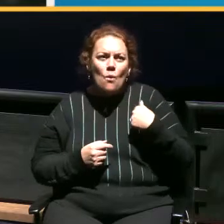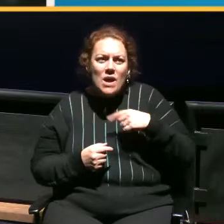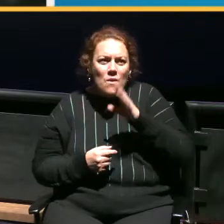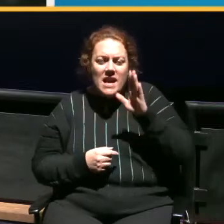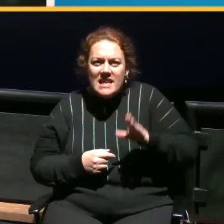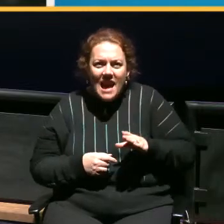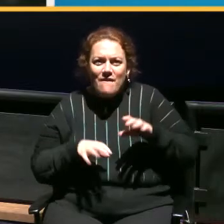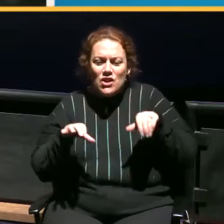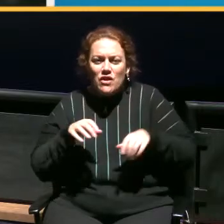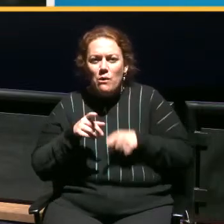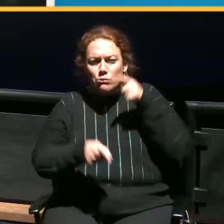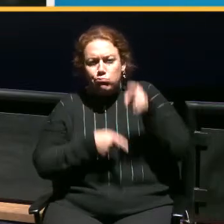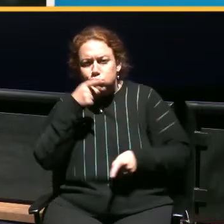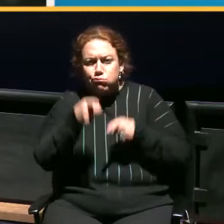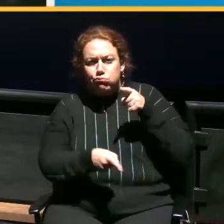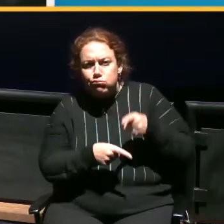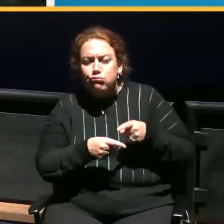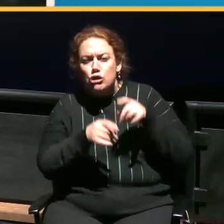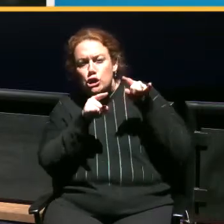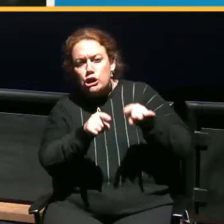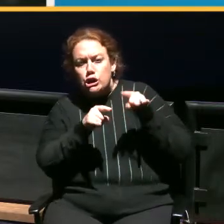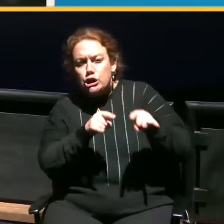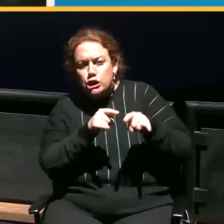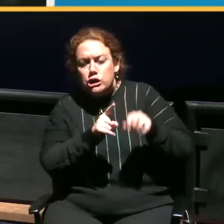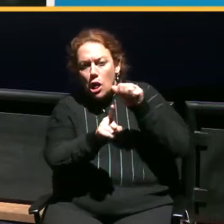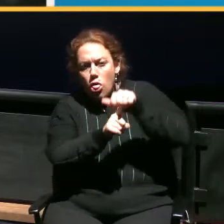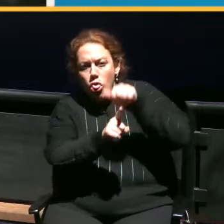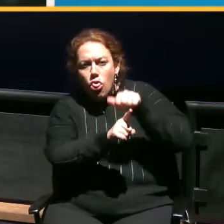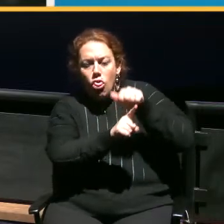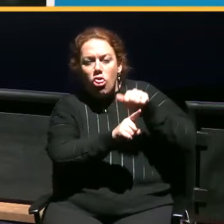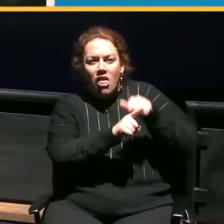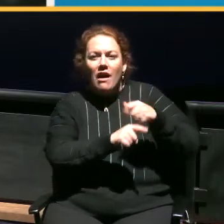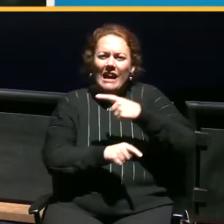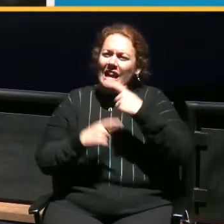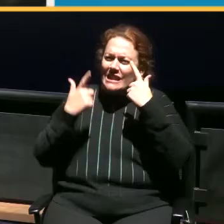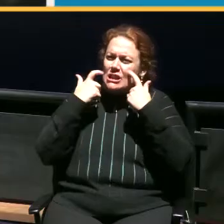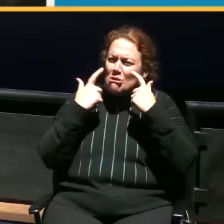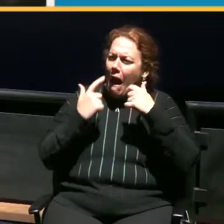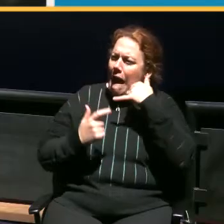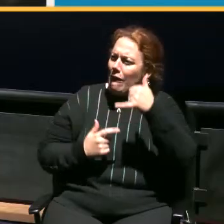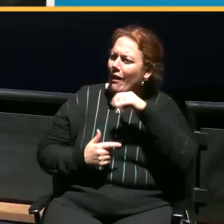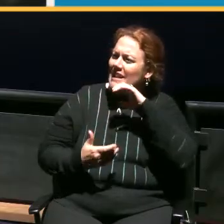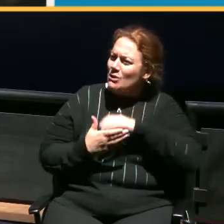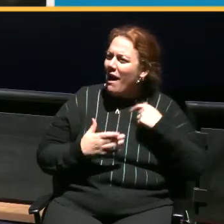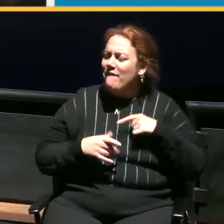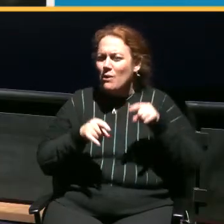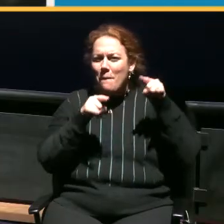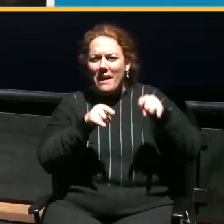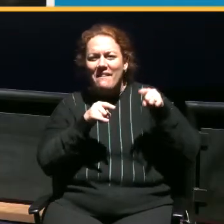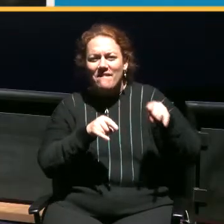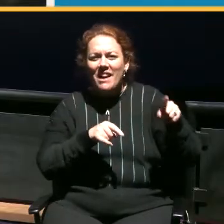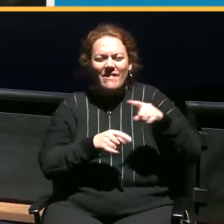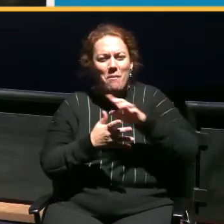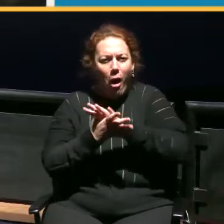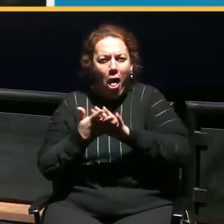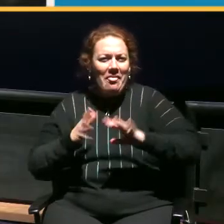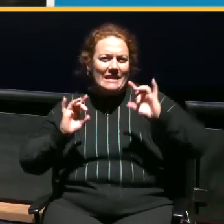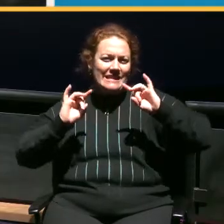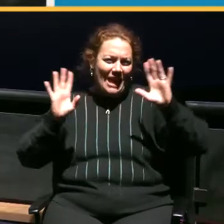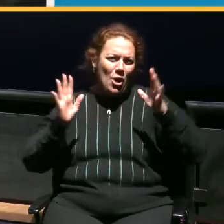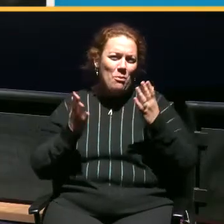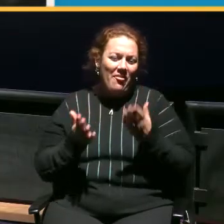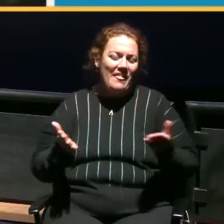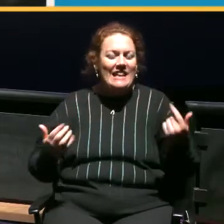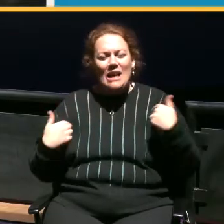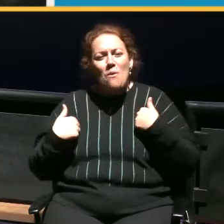just make fun of him and play tricks on him and stuff. And, he's crying, calling his wife, and then we're making fun of him and all these terrible